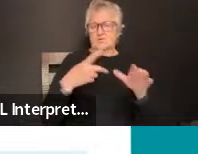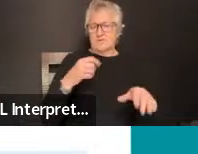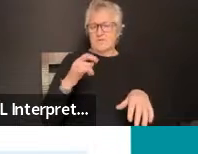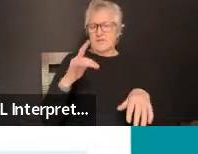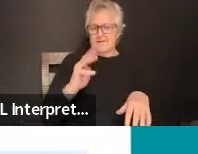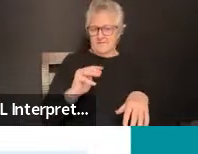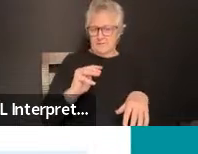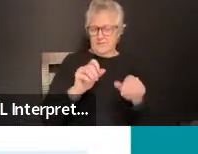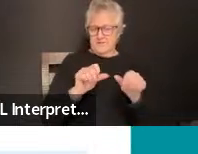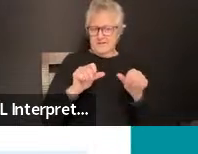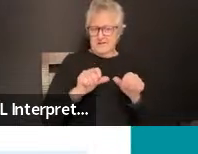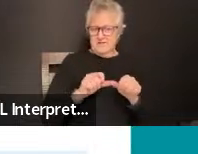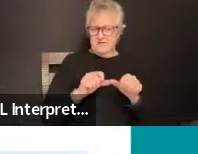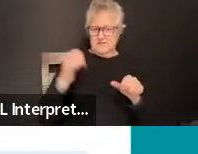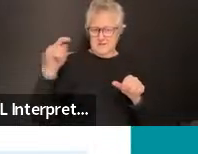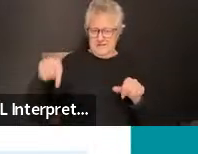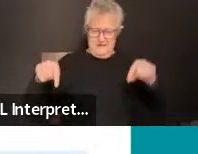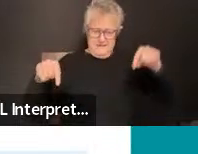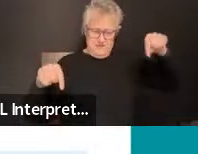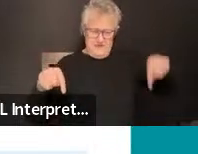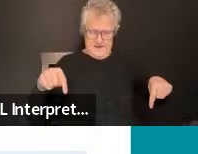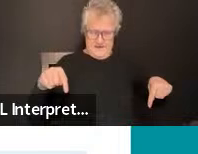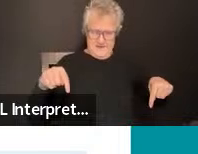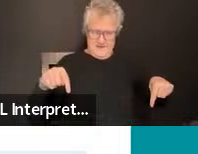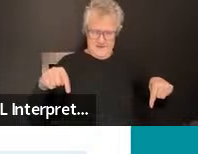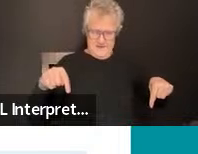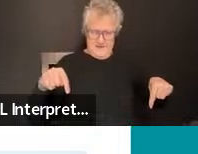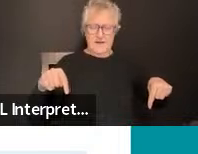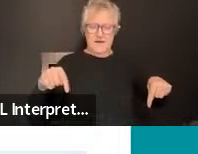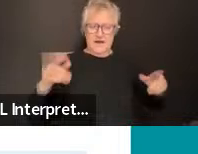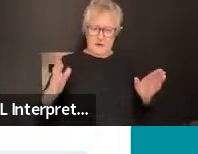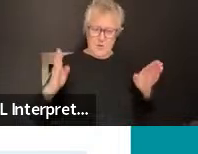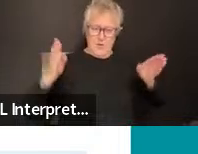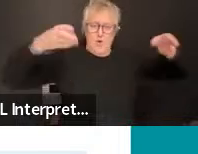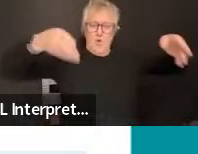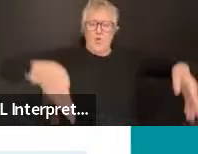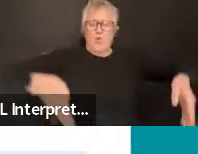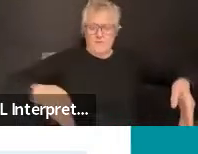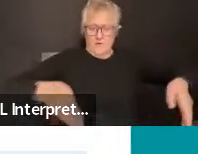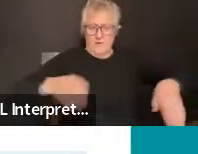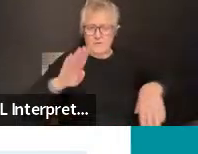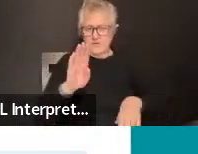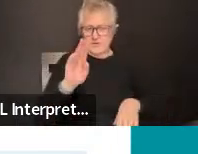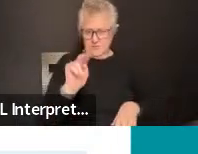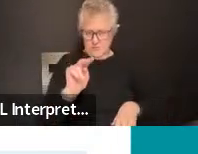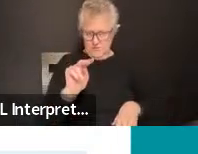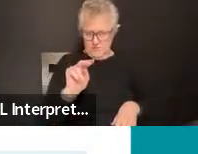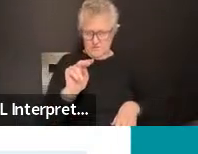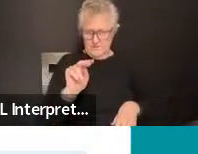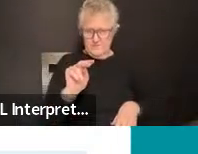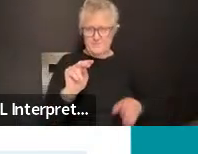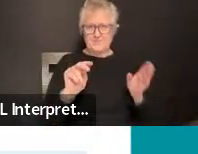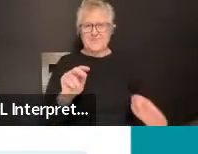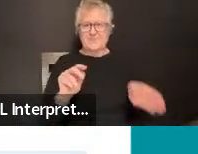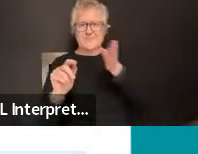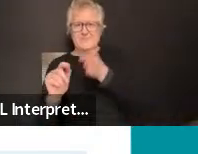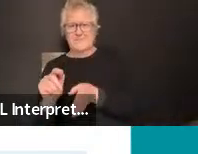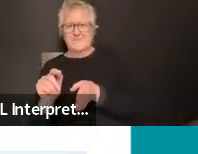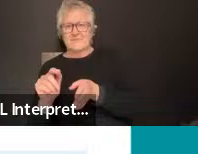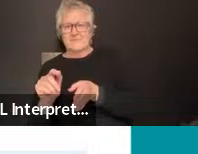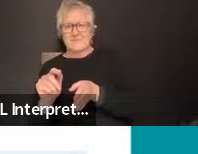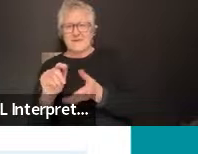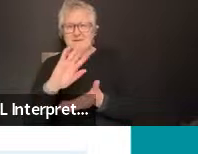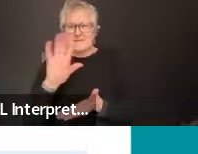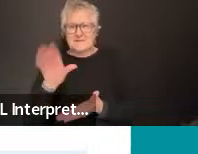there, and going over Burlington Northern. The one in the middle is the center platform, and the one on the